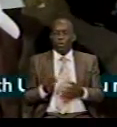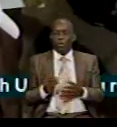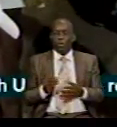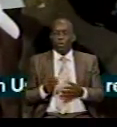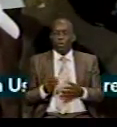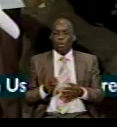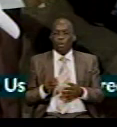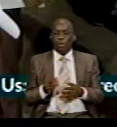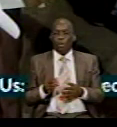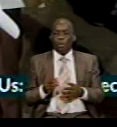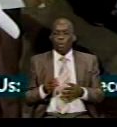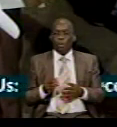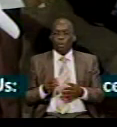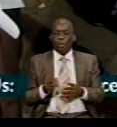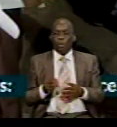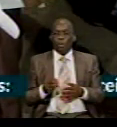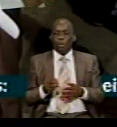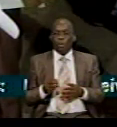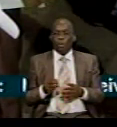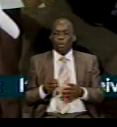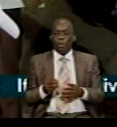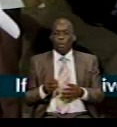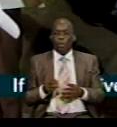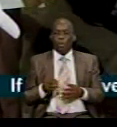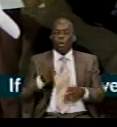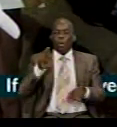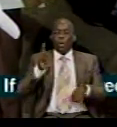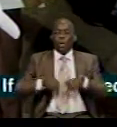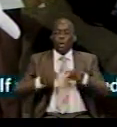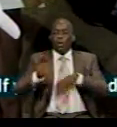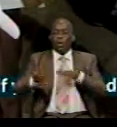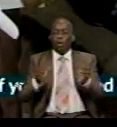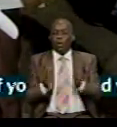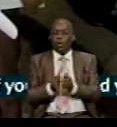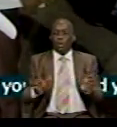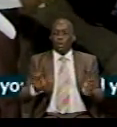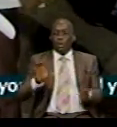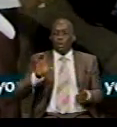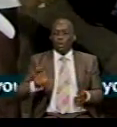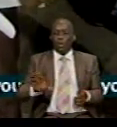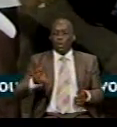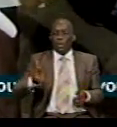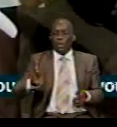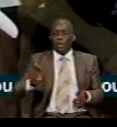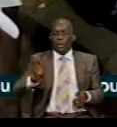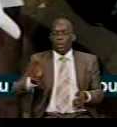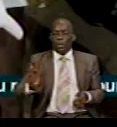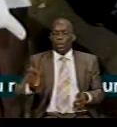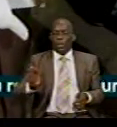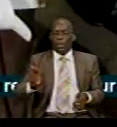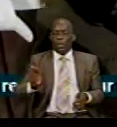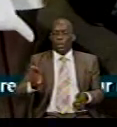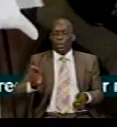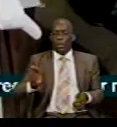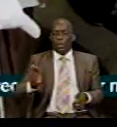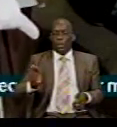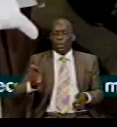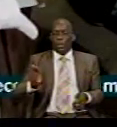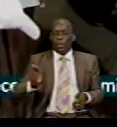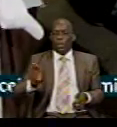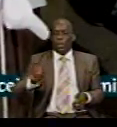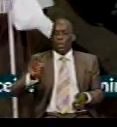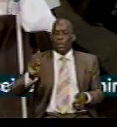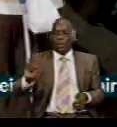I used to walk only with the crutch. Without the crutch, I cannot walk as I've done it here. Okay, so can you walk? Let's see if you can walk without the crutch. Yes. Please, go in